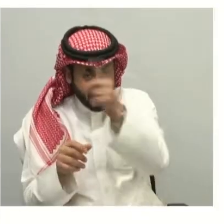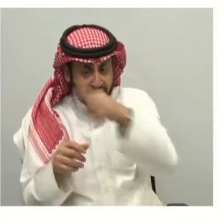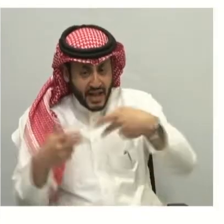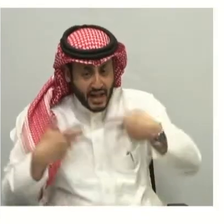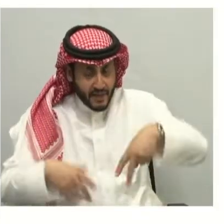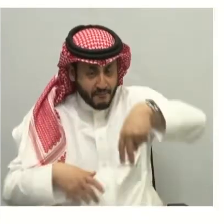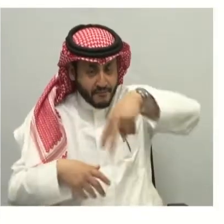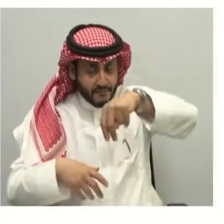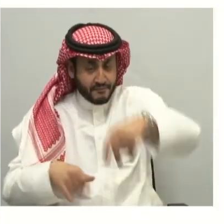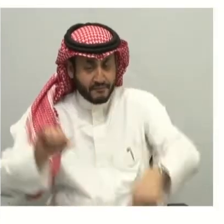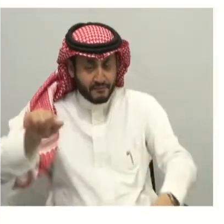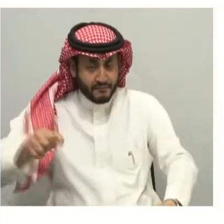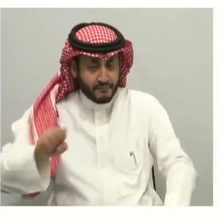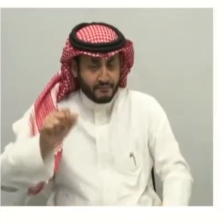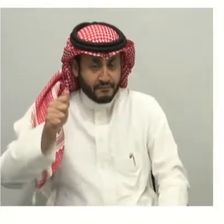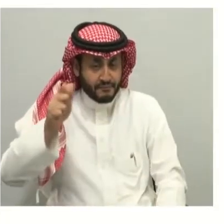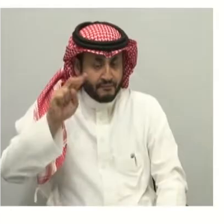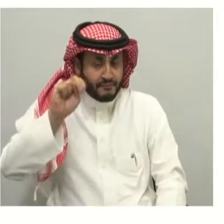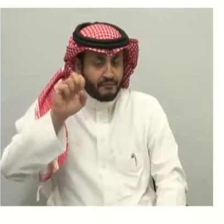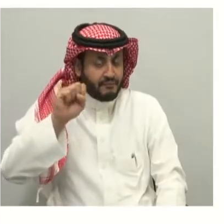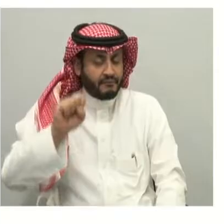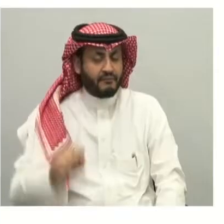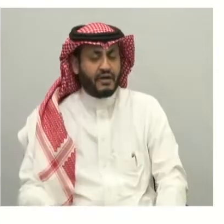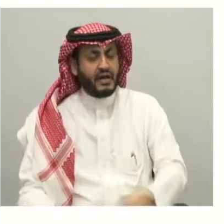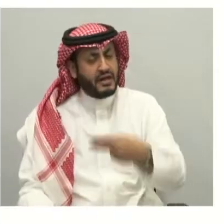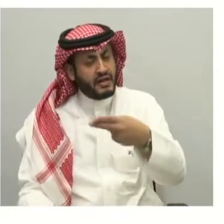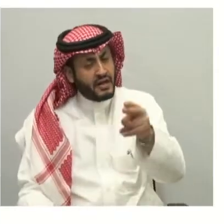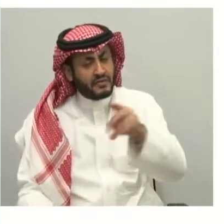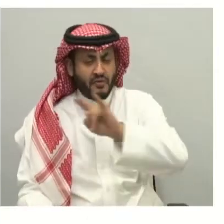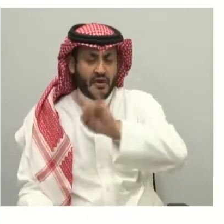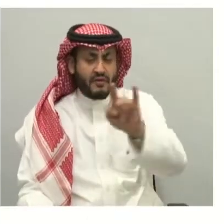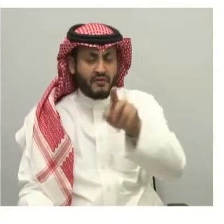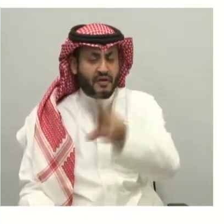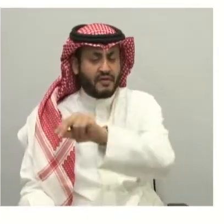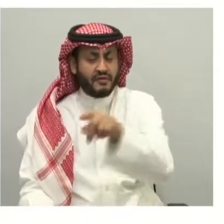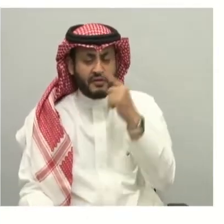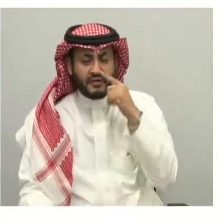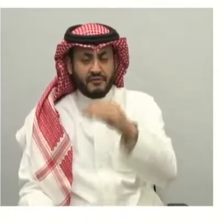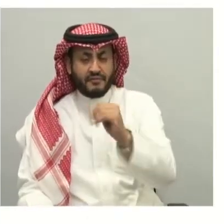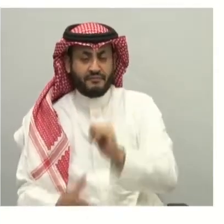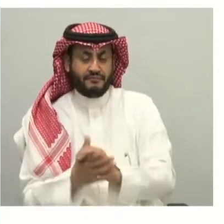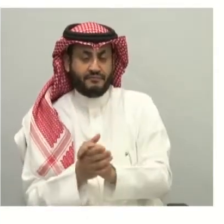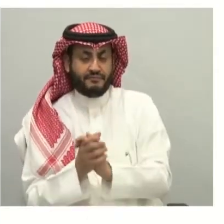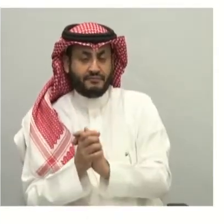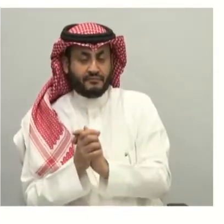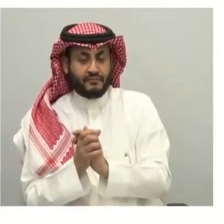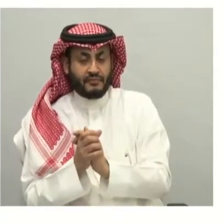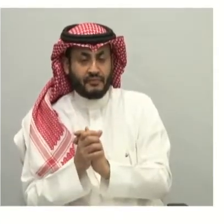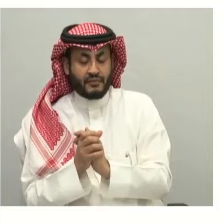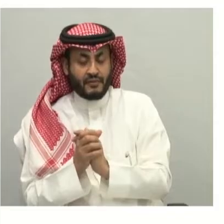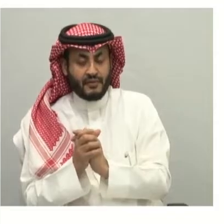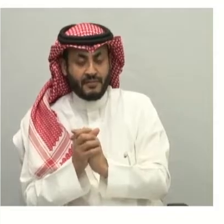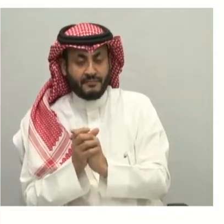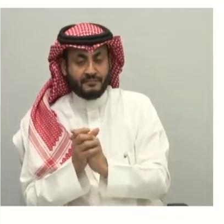am. Are you going to wear jeans? No, I am not. So this is how can we answer